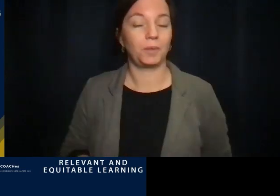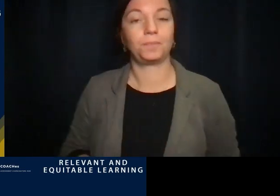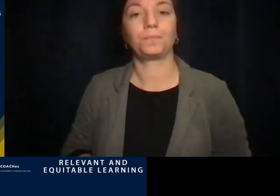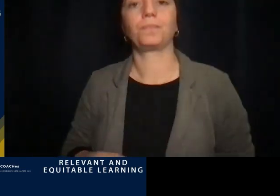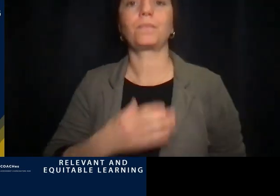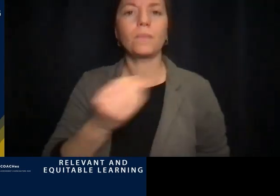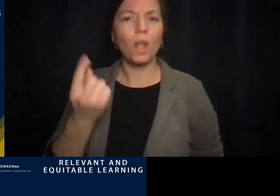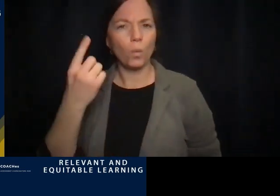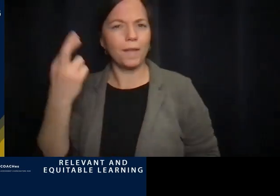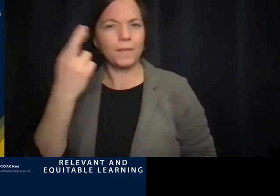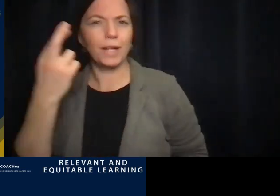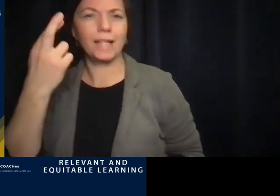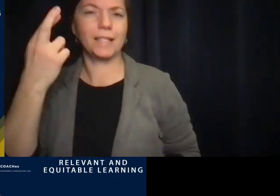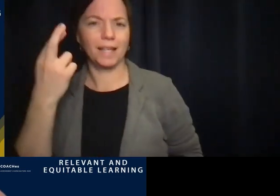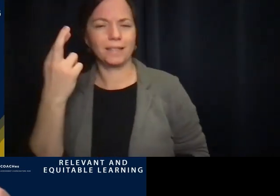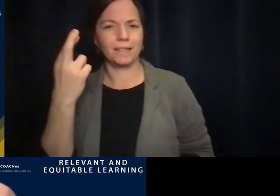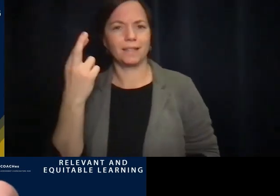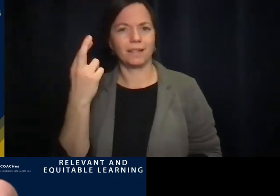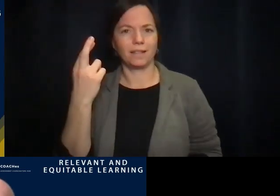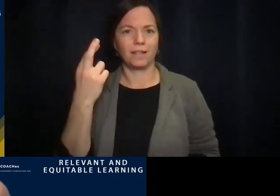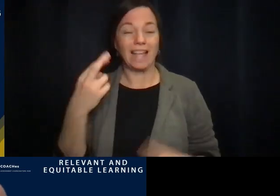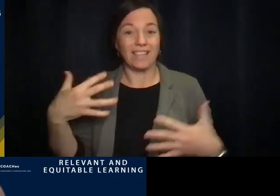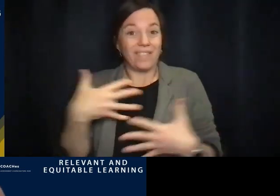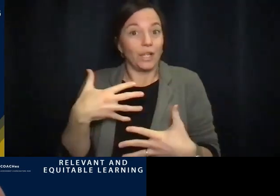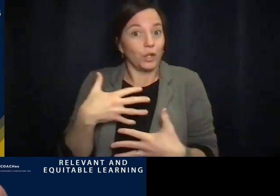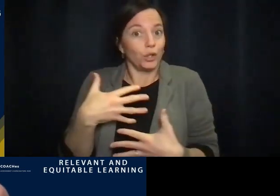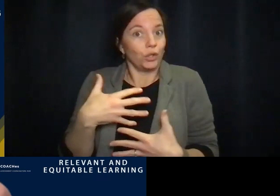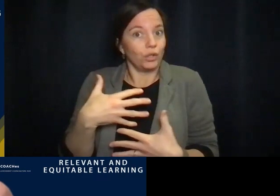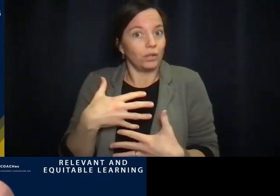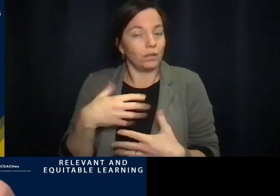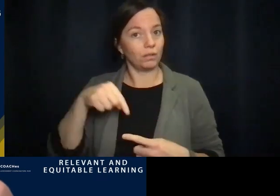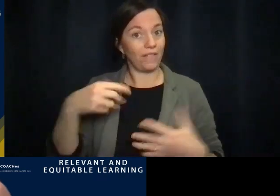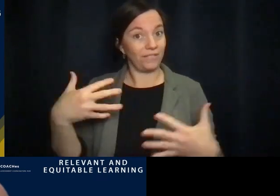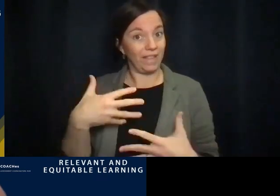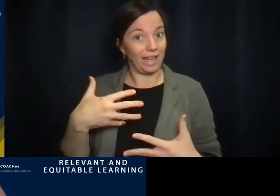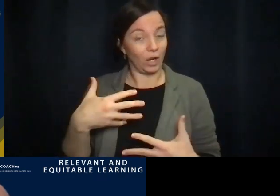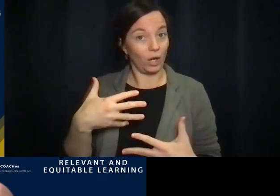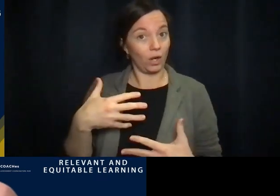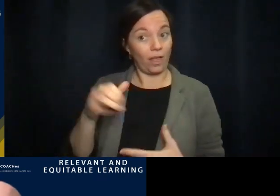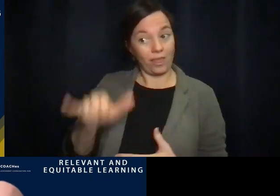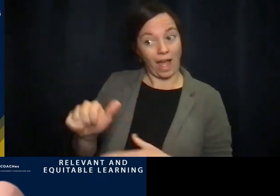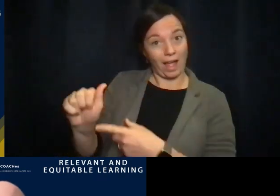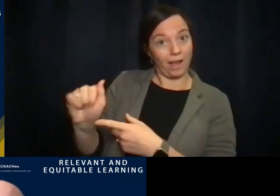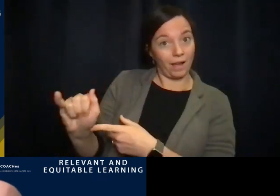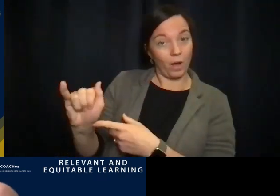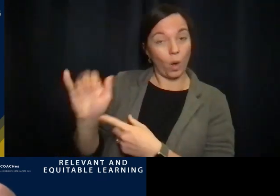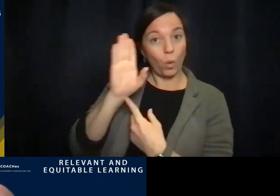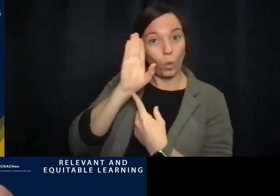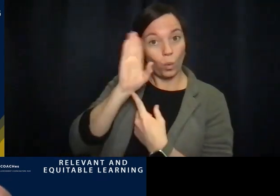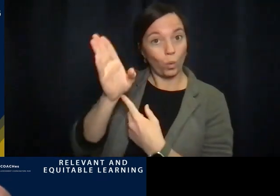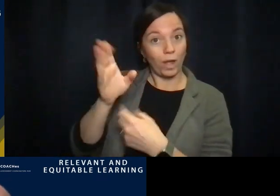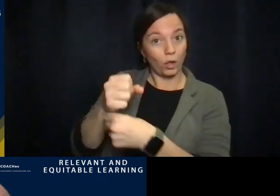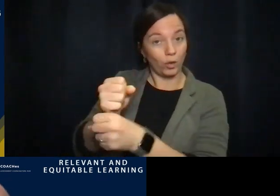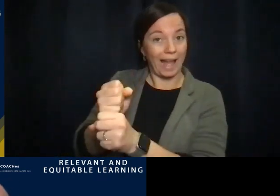One of the reasons for that is really the fear that the intelligence can create, as you mentioned,